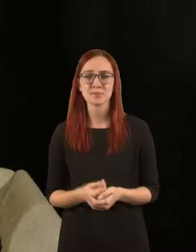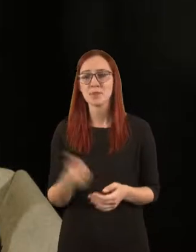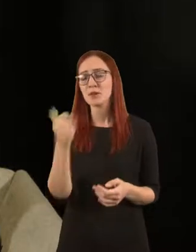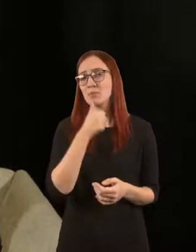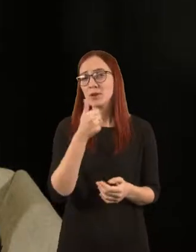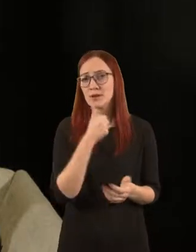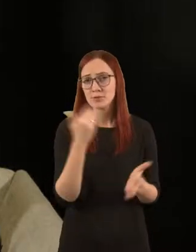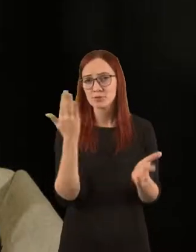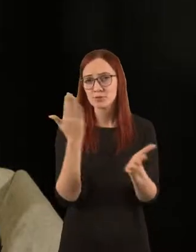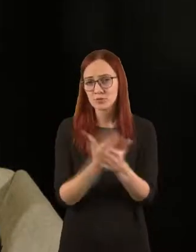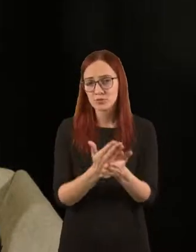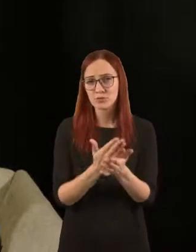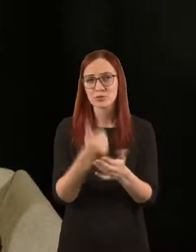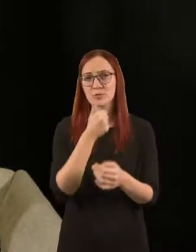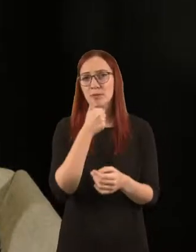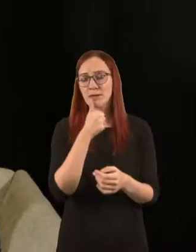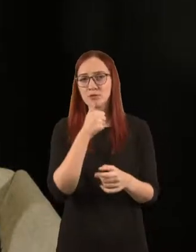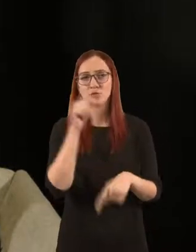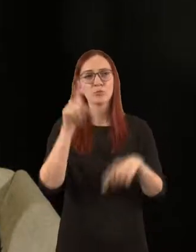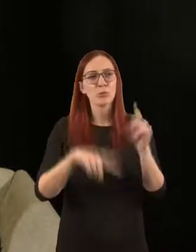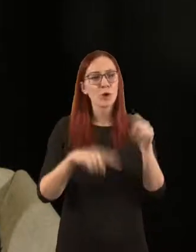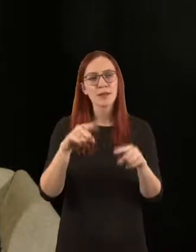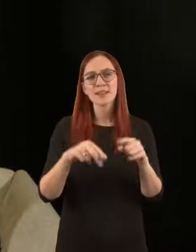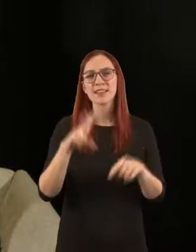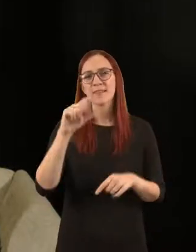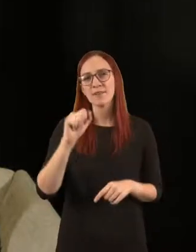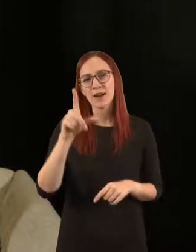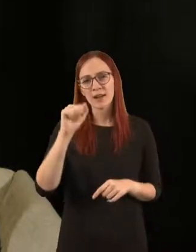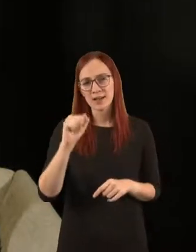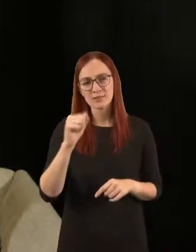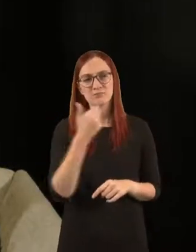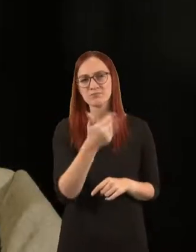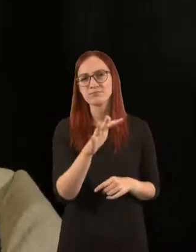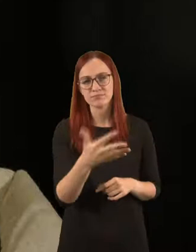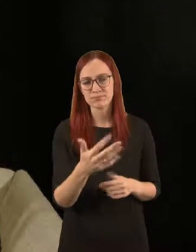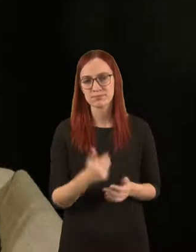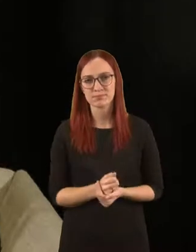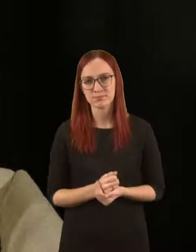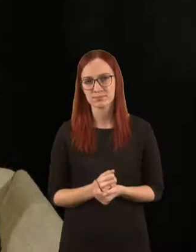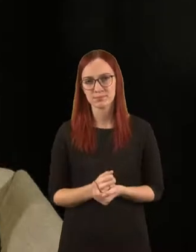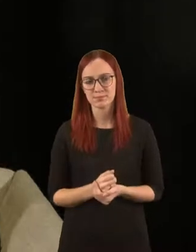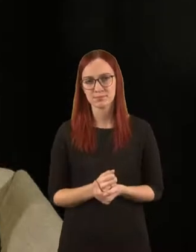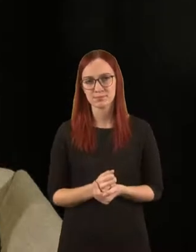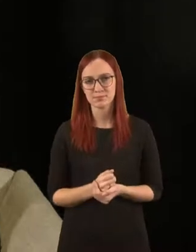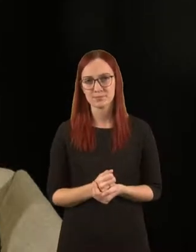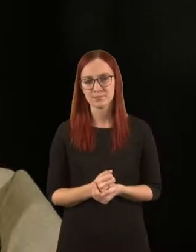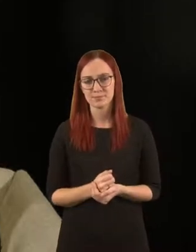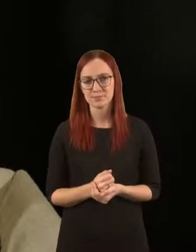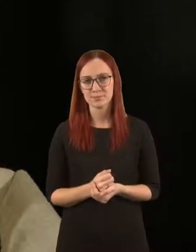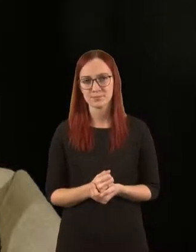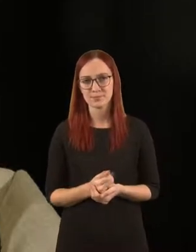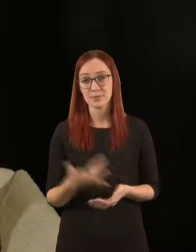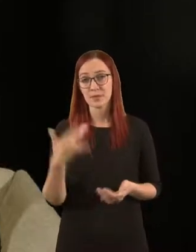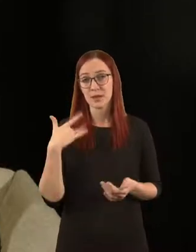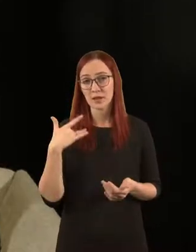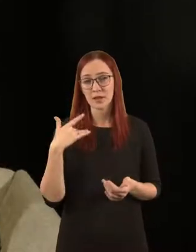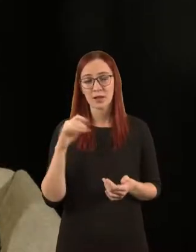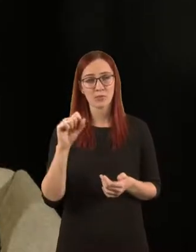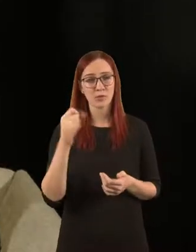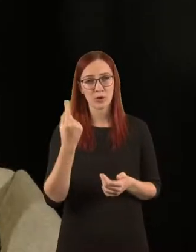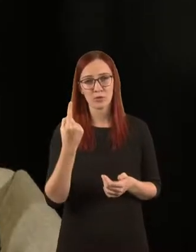political will and political determination. And I can give you several examples of what political will